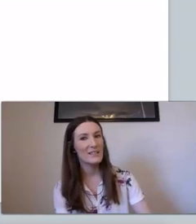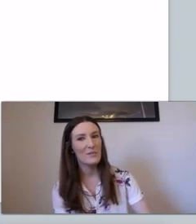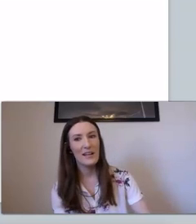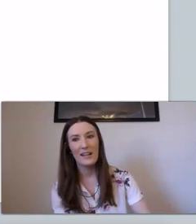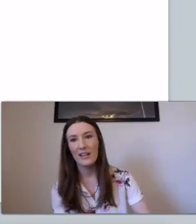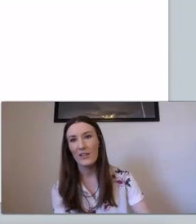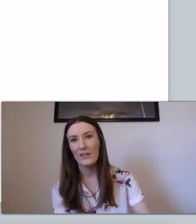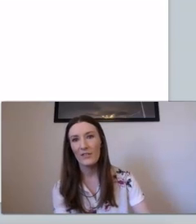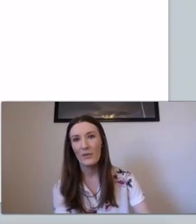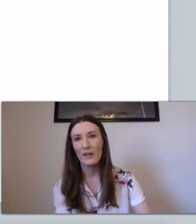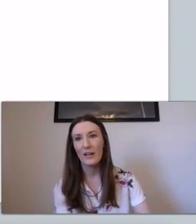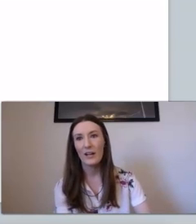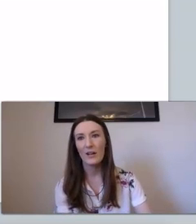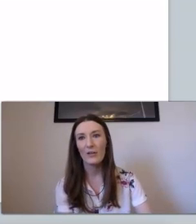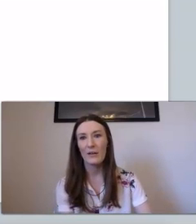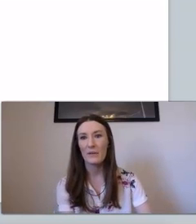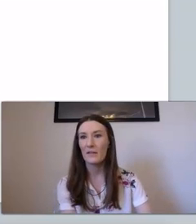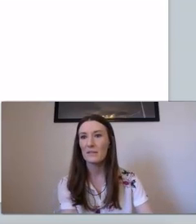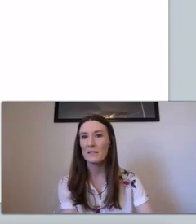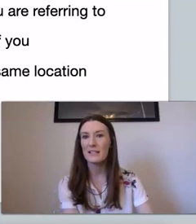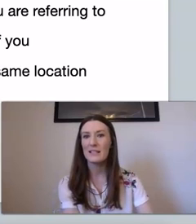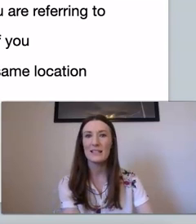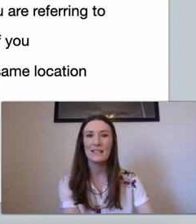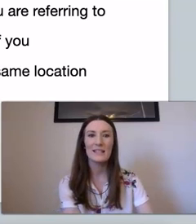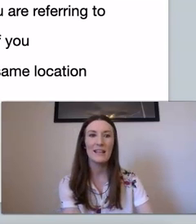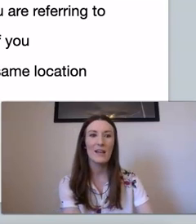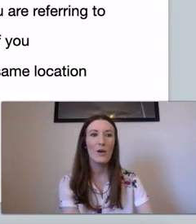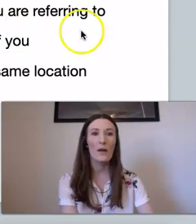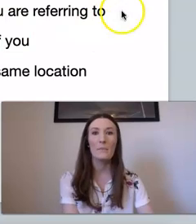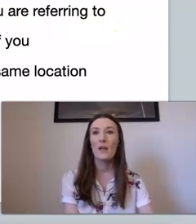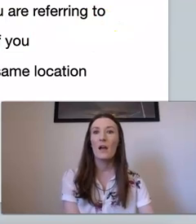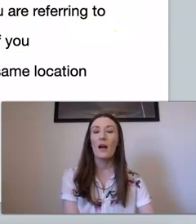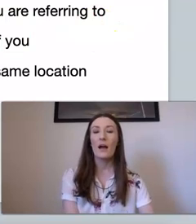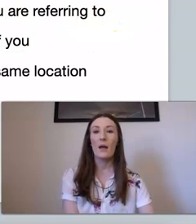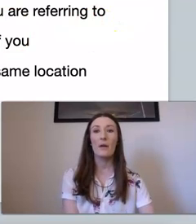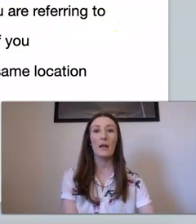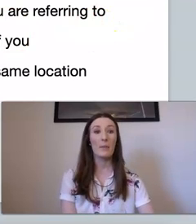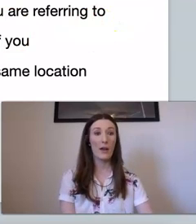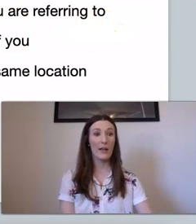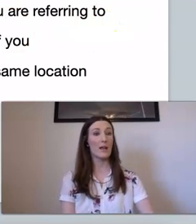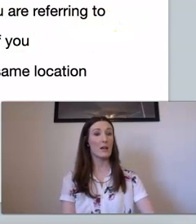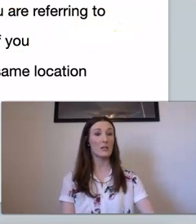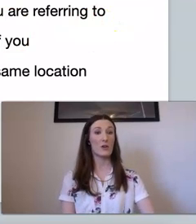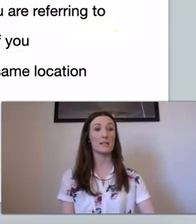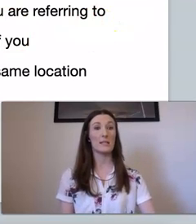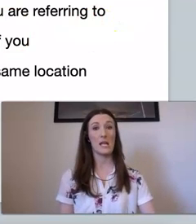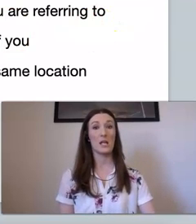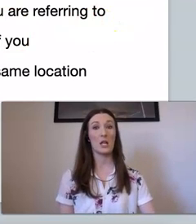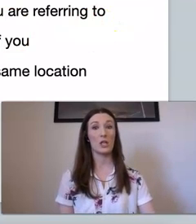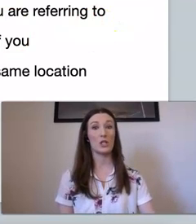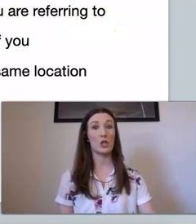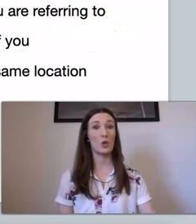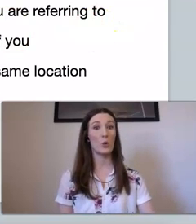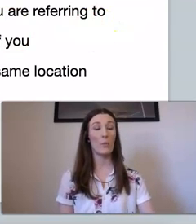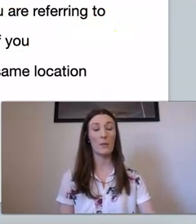Okay, ASL 1, Unit 4, Grammar Notes. Okay, comparing and